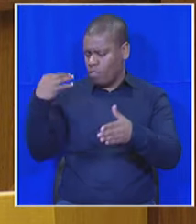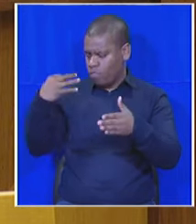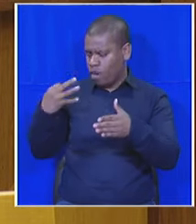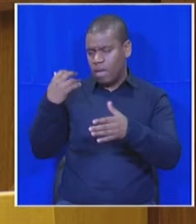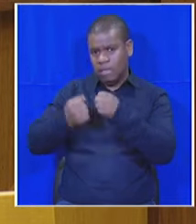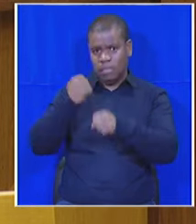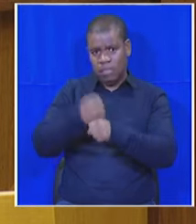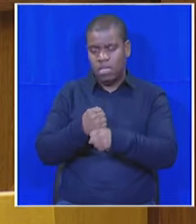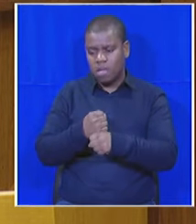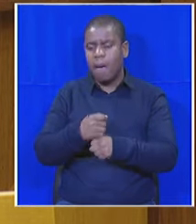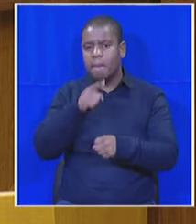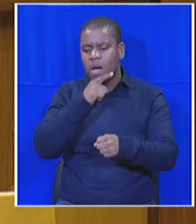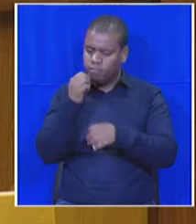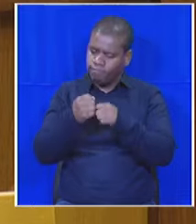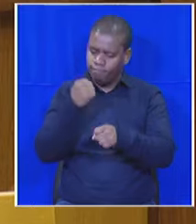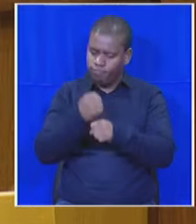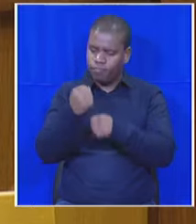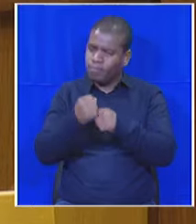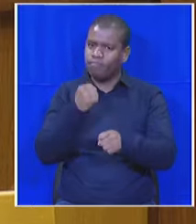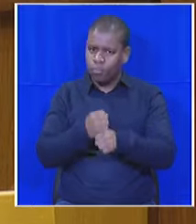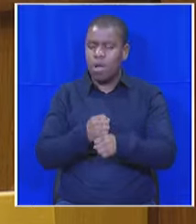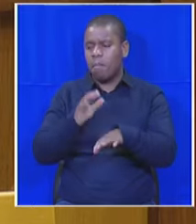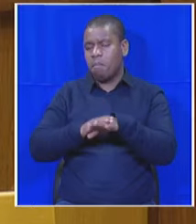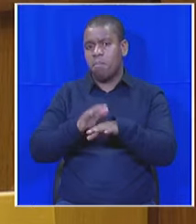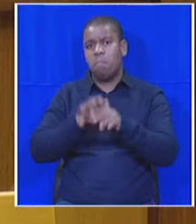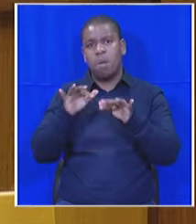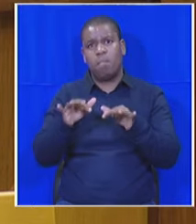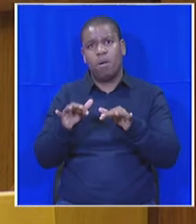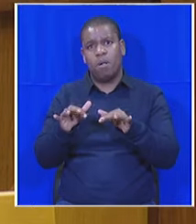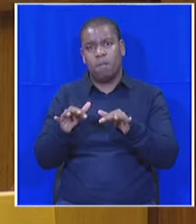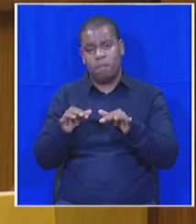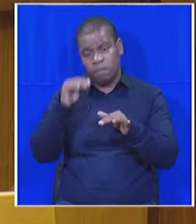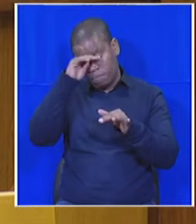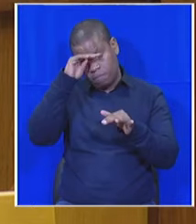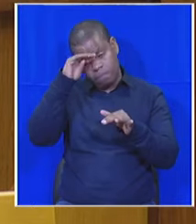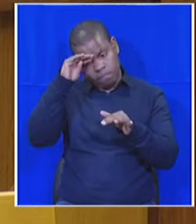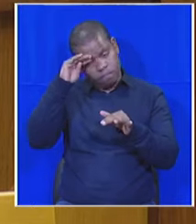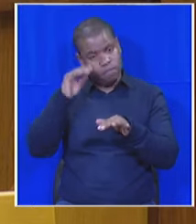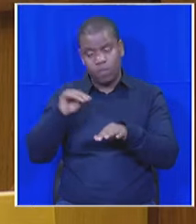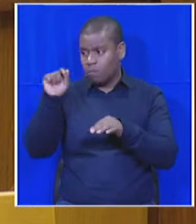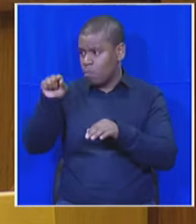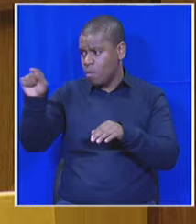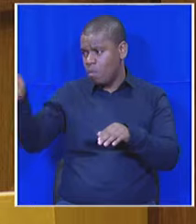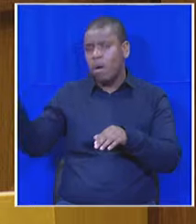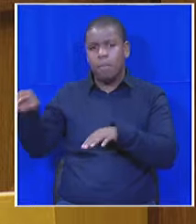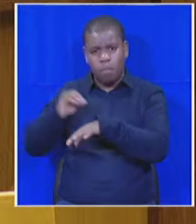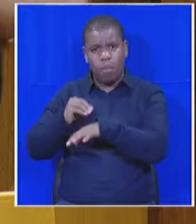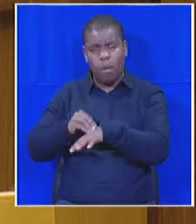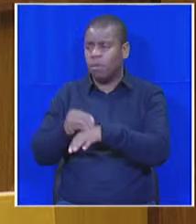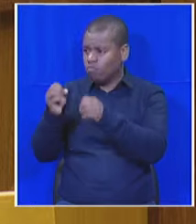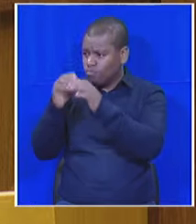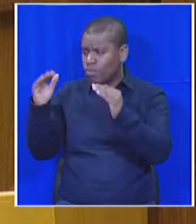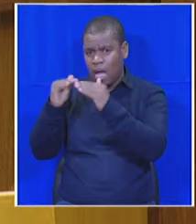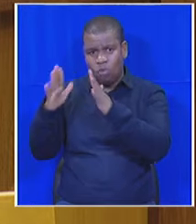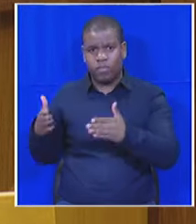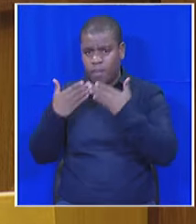ngeminyaka abantu balapha eKapa bahlala ebugqwayibeni. Abantu balapha eKapa kufuneka urhulumente lo